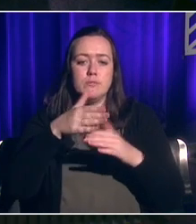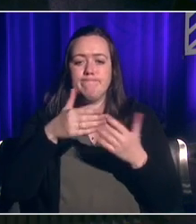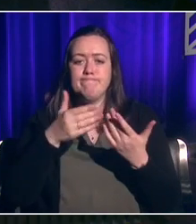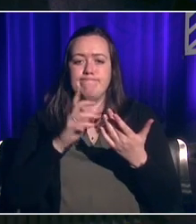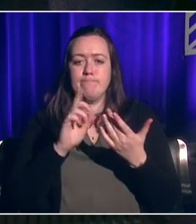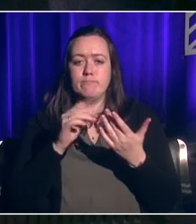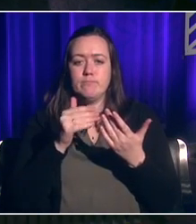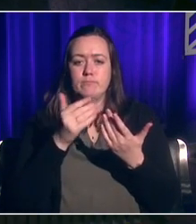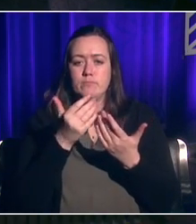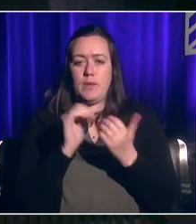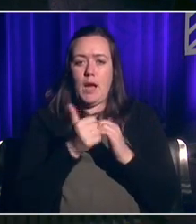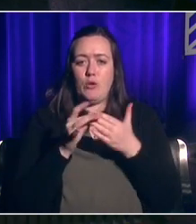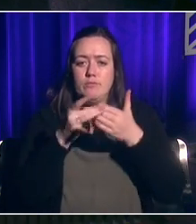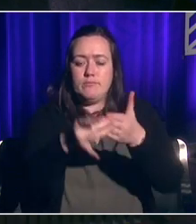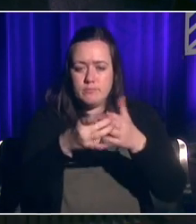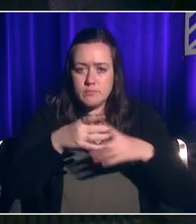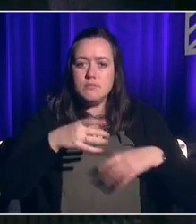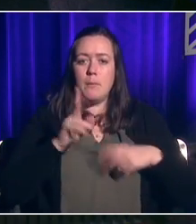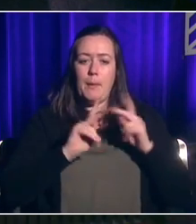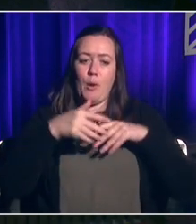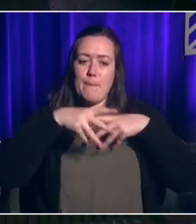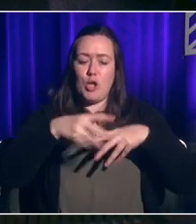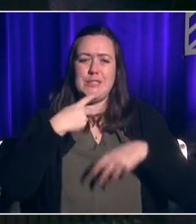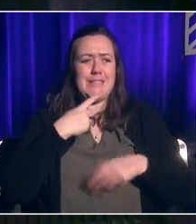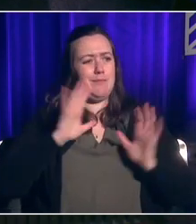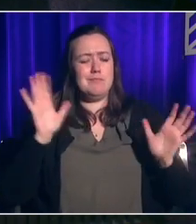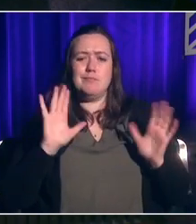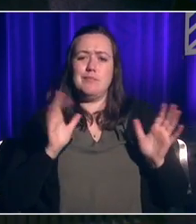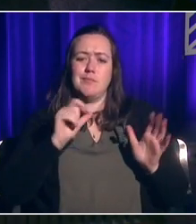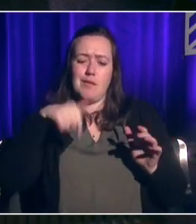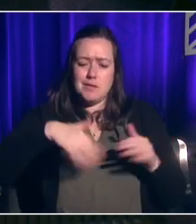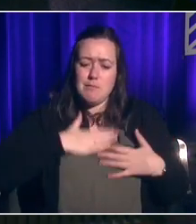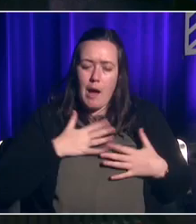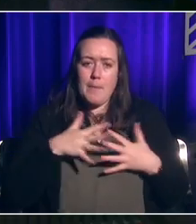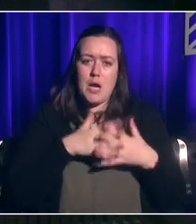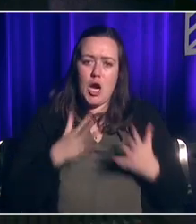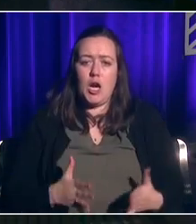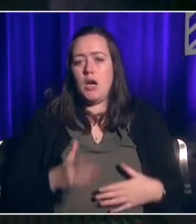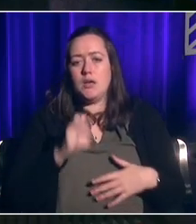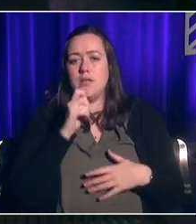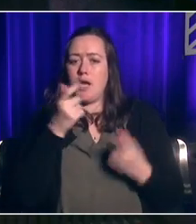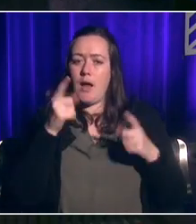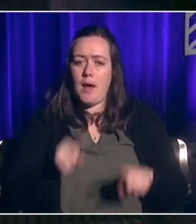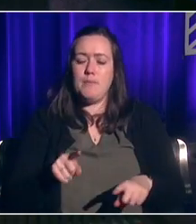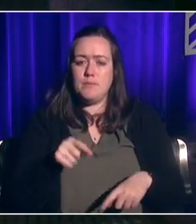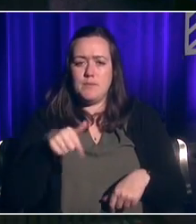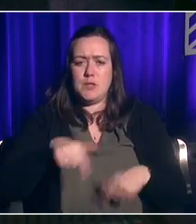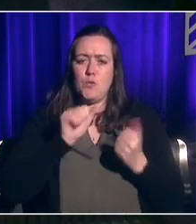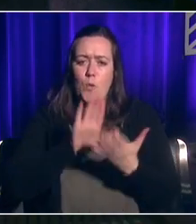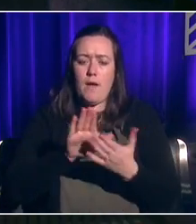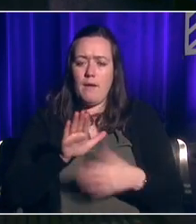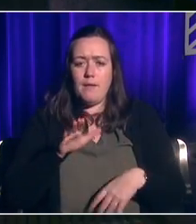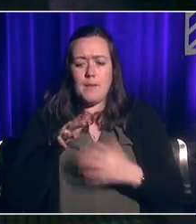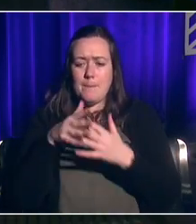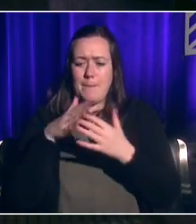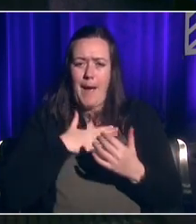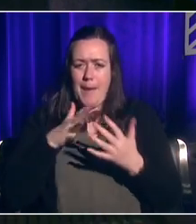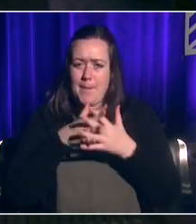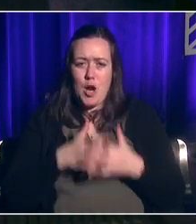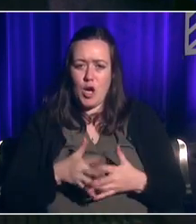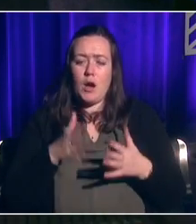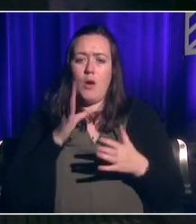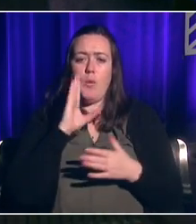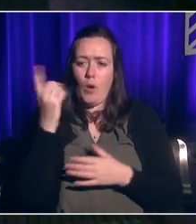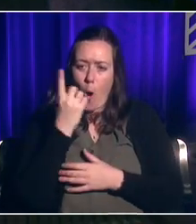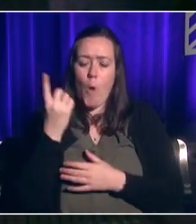are marching. They're saying, not on my watch is my America not going to be inclusive and not going to be great. And